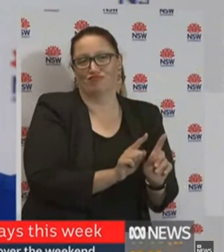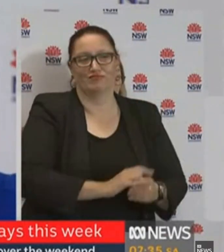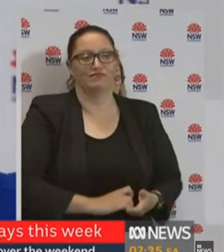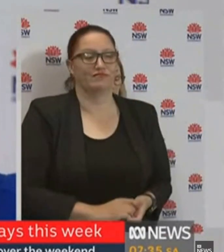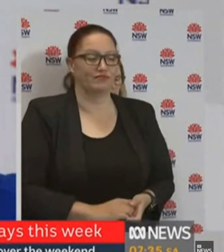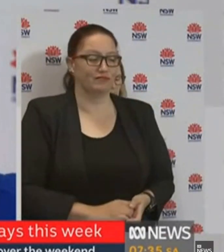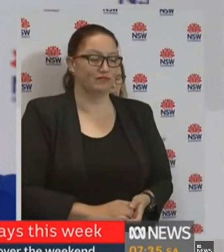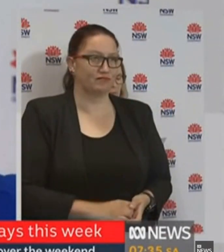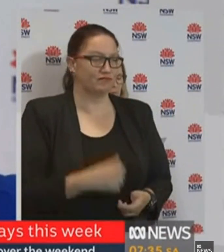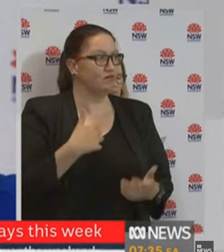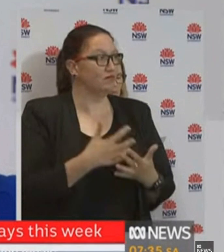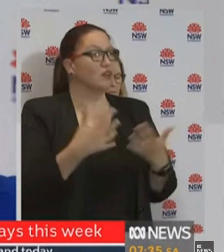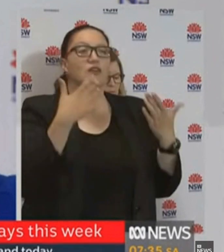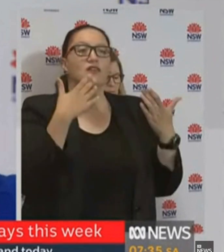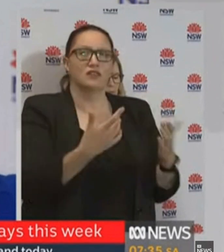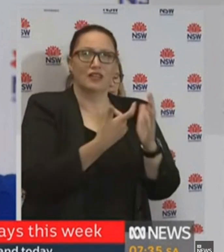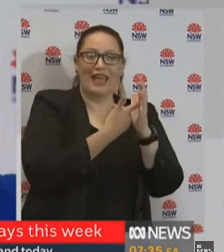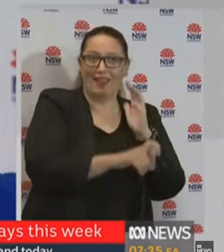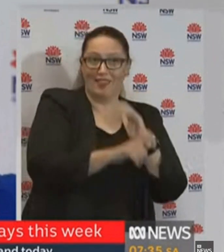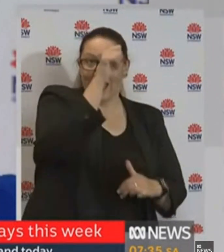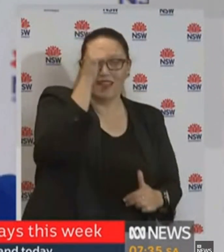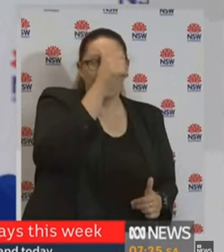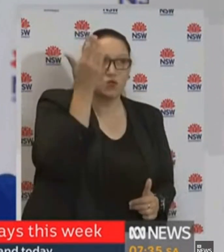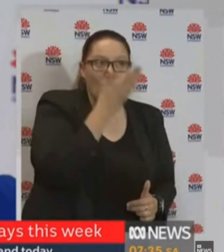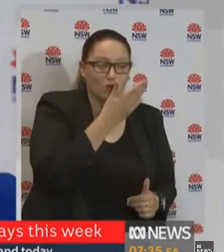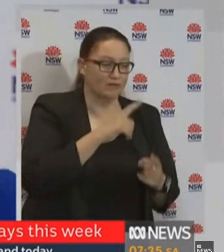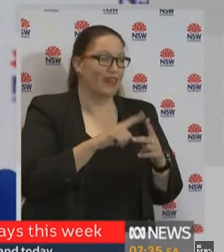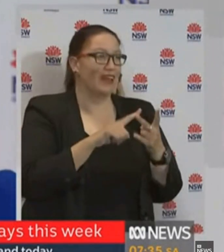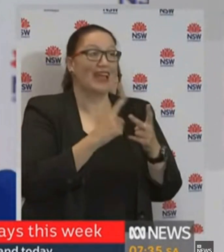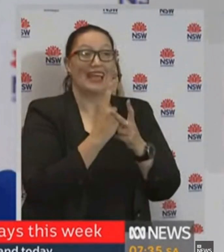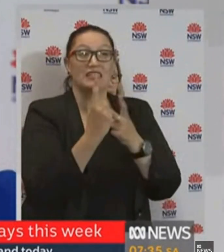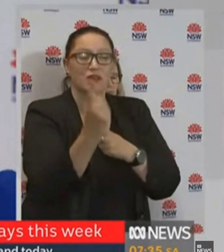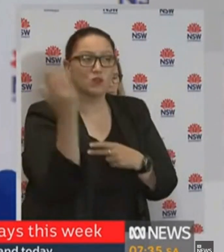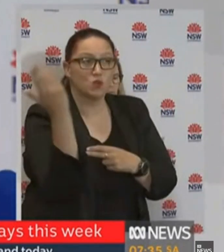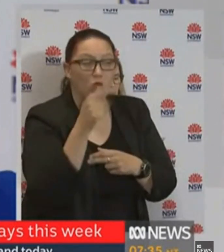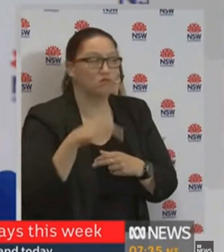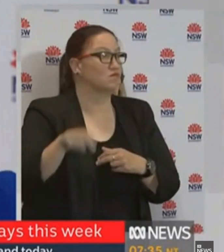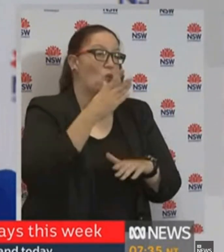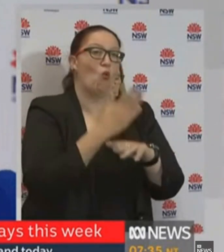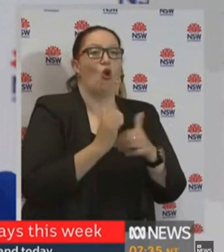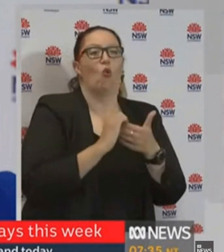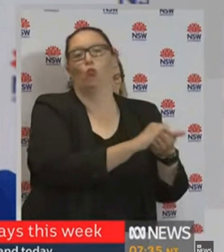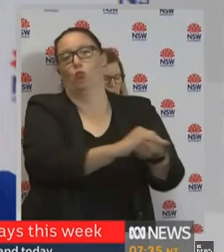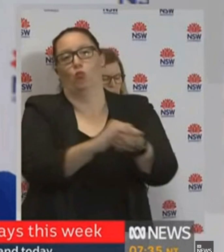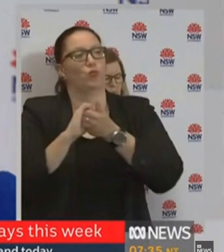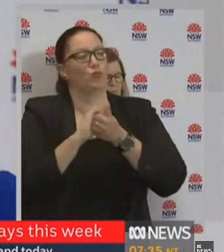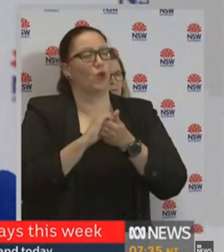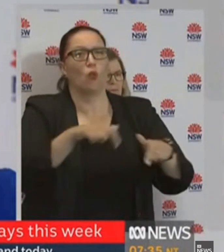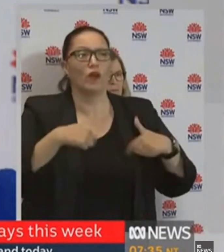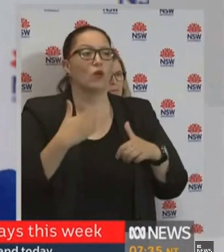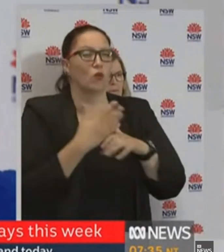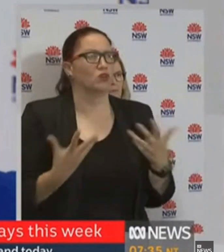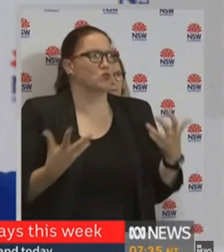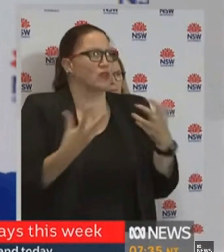and independent school systems for their cooperation, the cooperative way in which all sectors have been moving together, and it's pleasing to